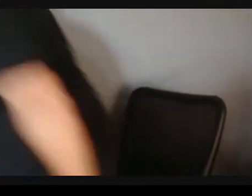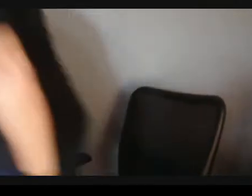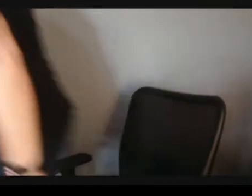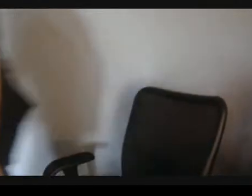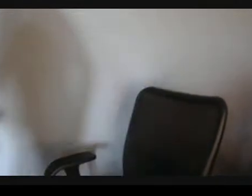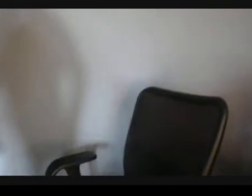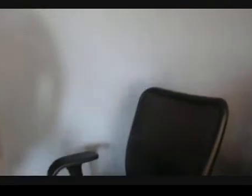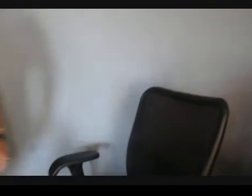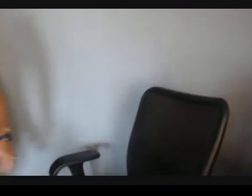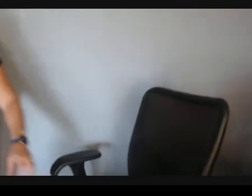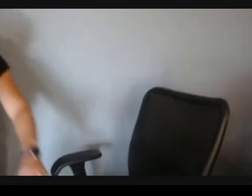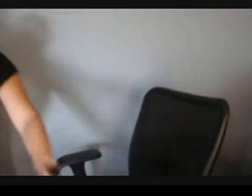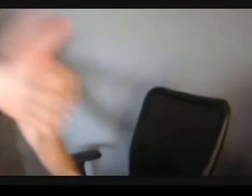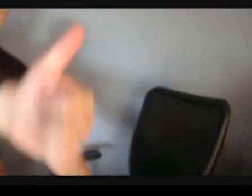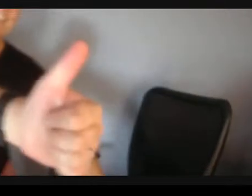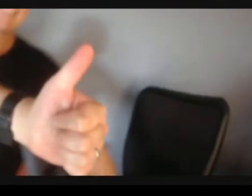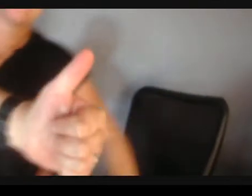shoulders.